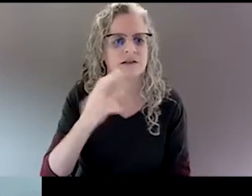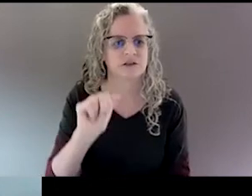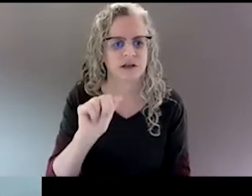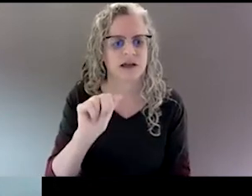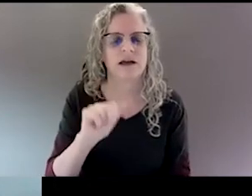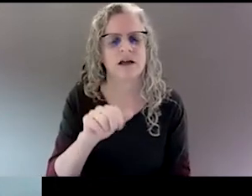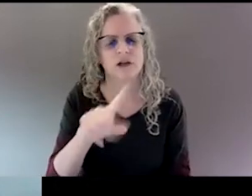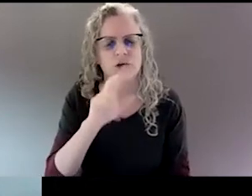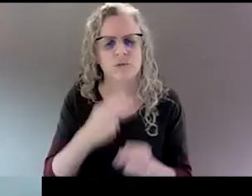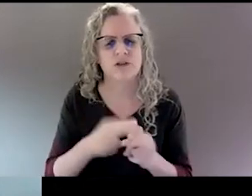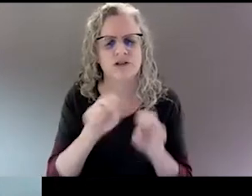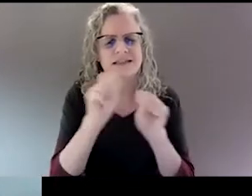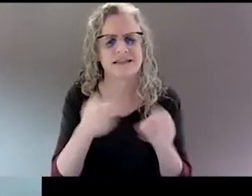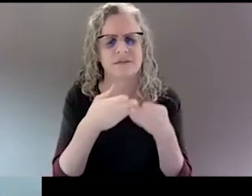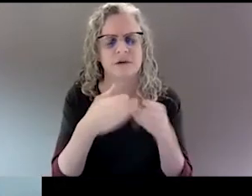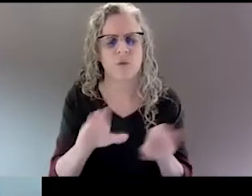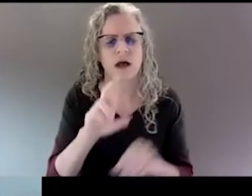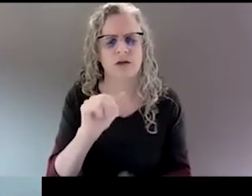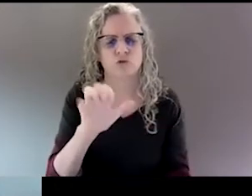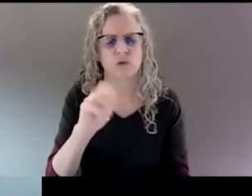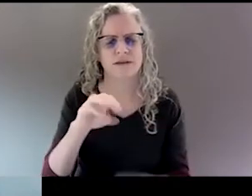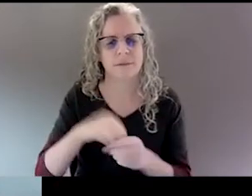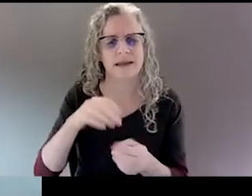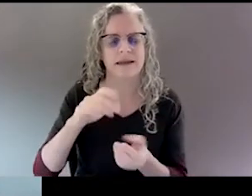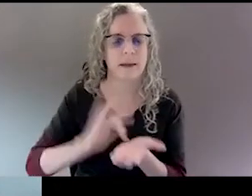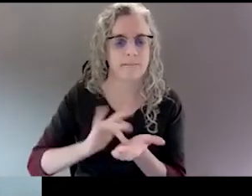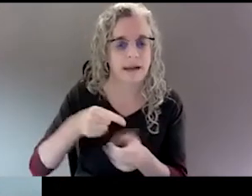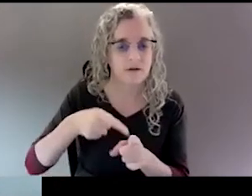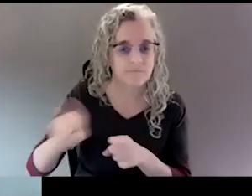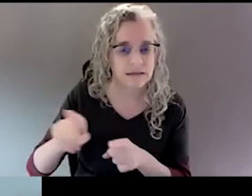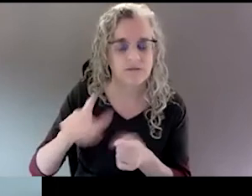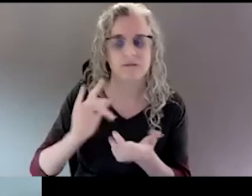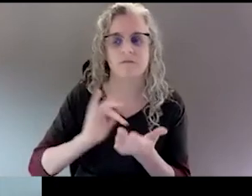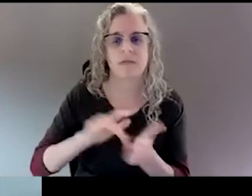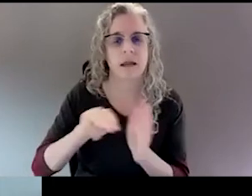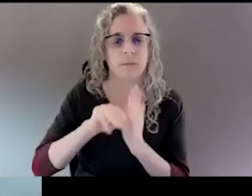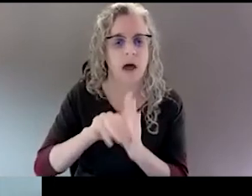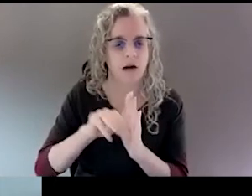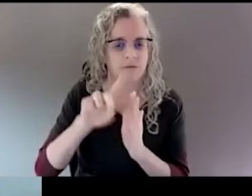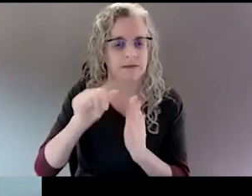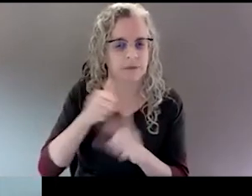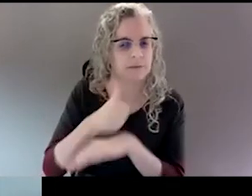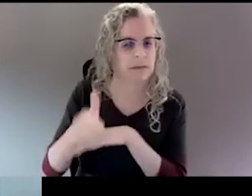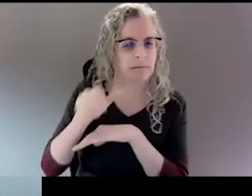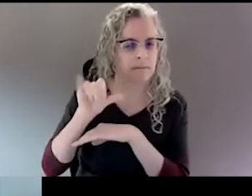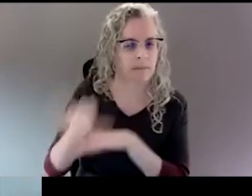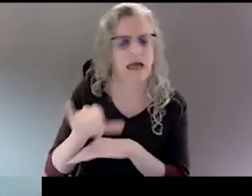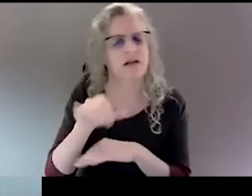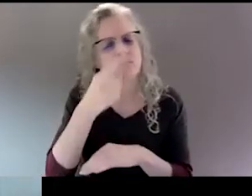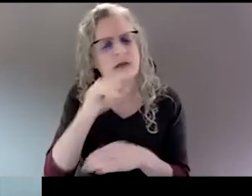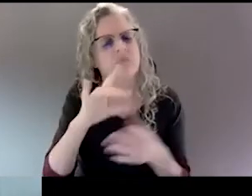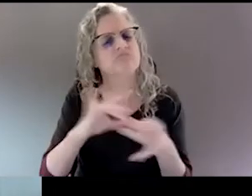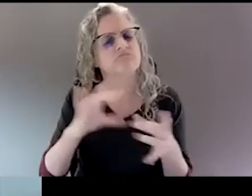medical field and the medical model of disability. Can you talk about how equity plays into that? What would equity